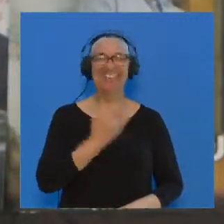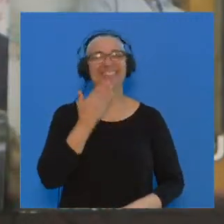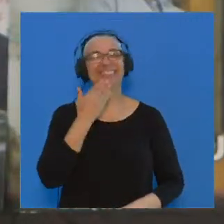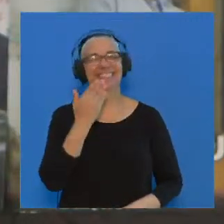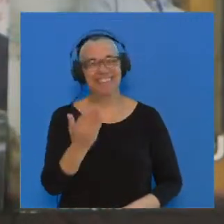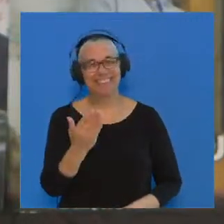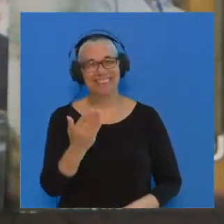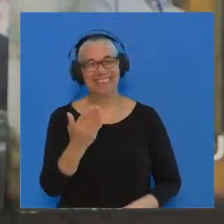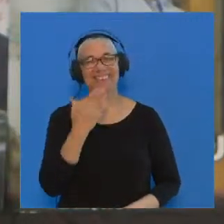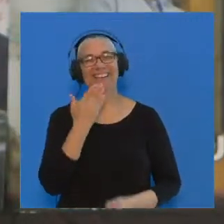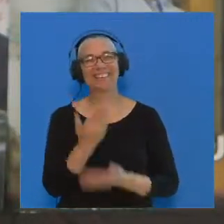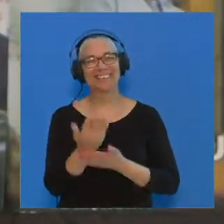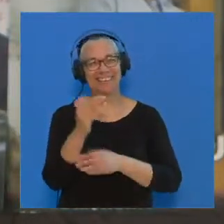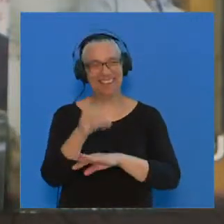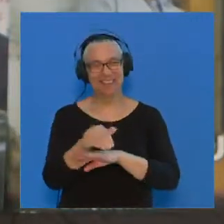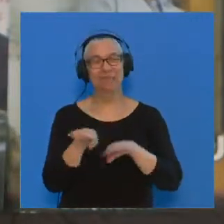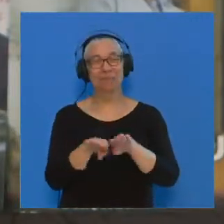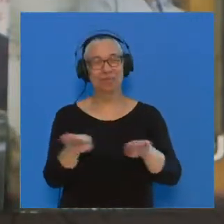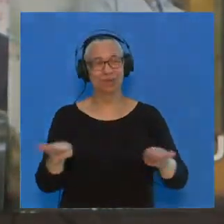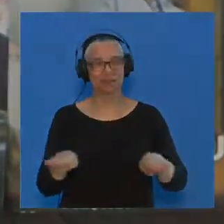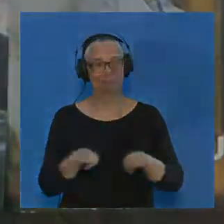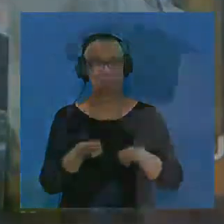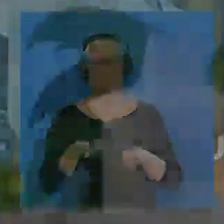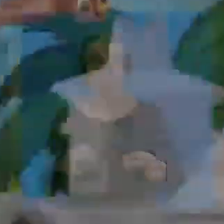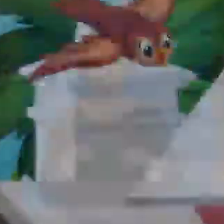and good night, Bermuda.